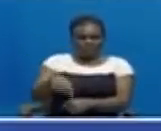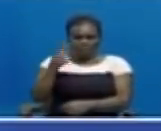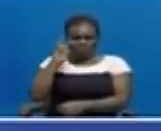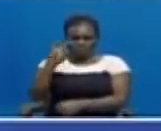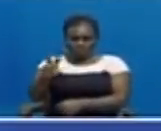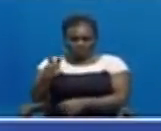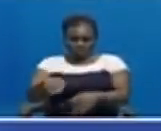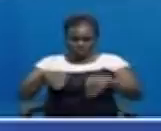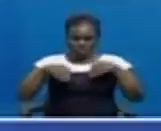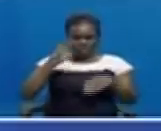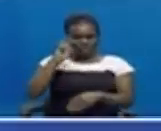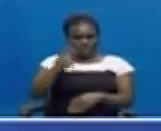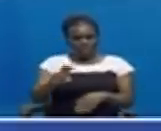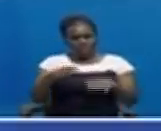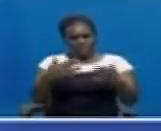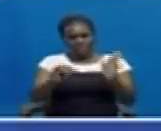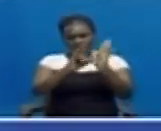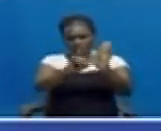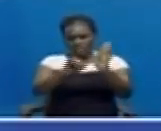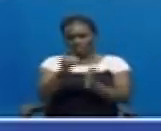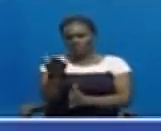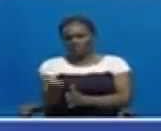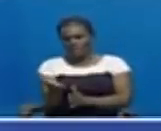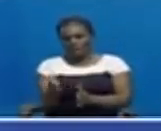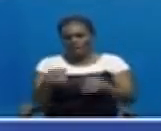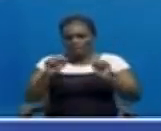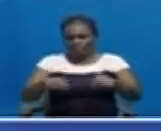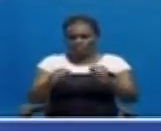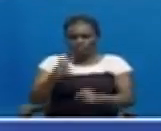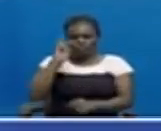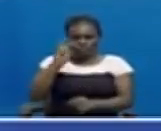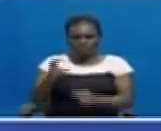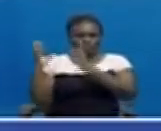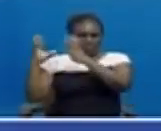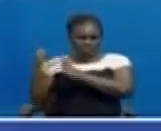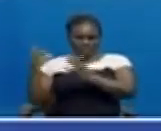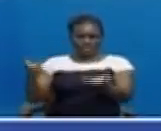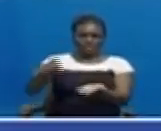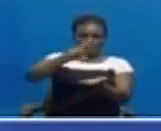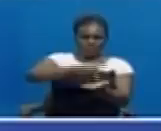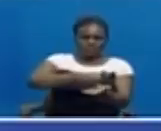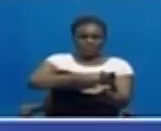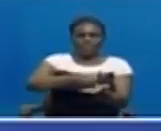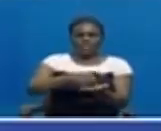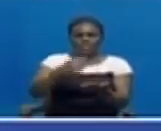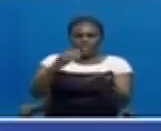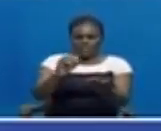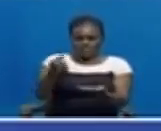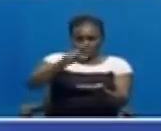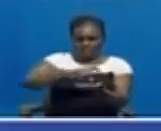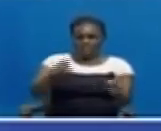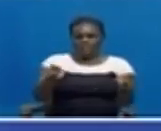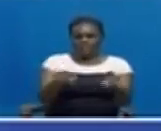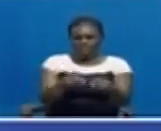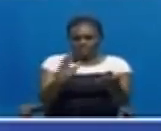watching to see whether indications will be so that we see how the burden of increased interest rates will be shared. All right. So far,